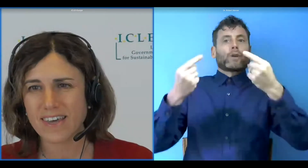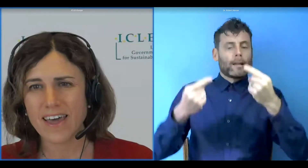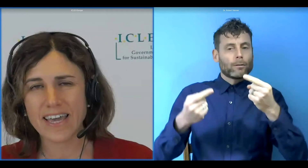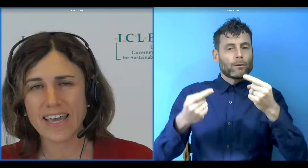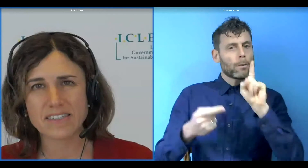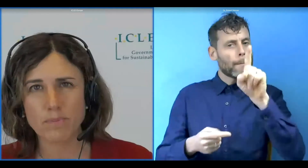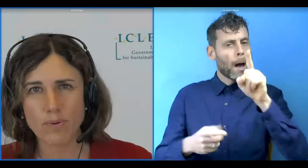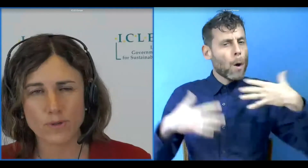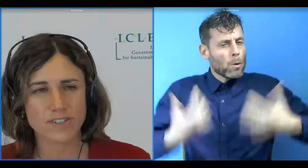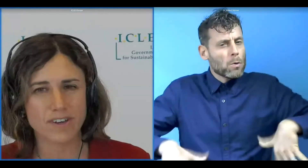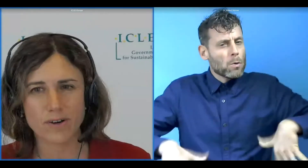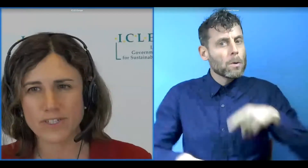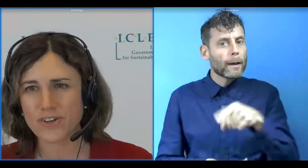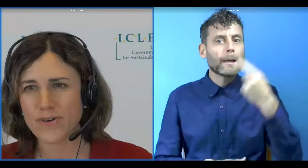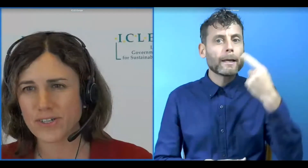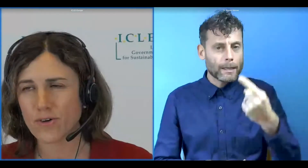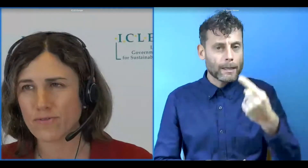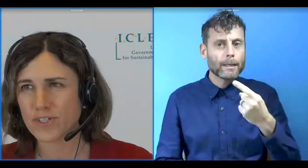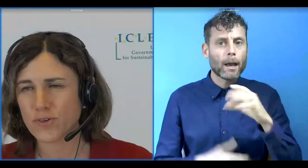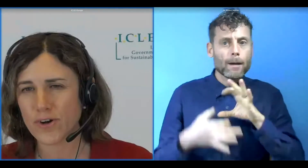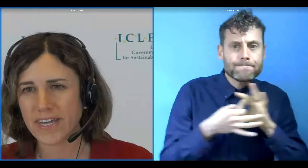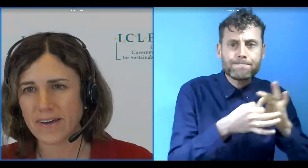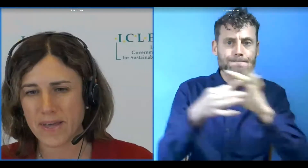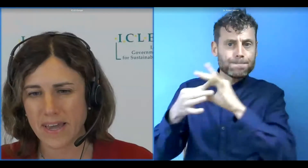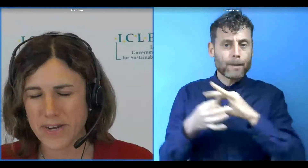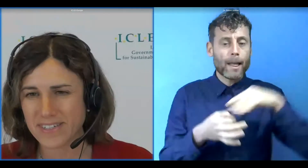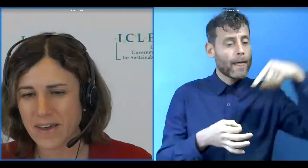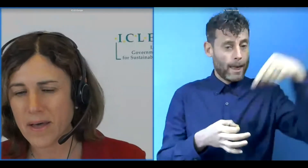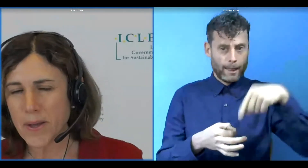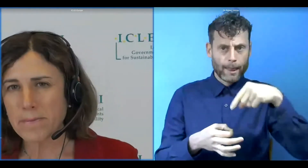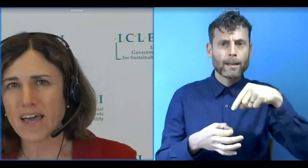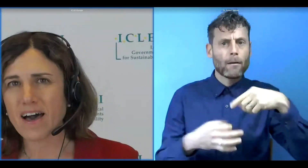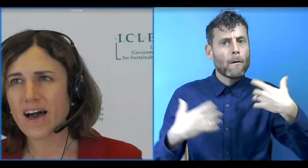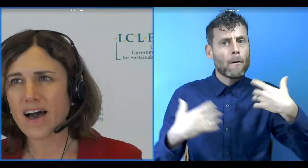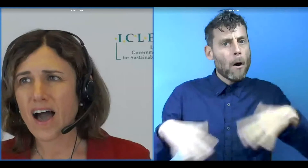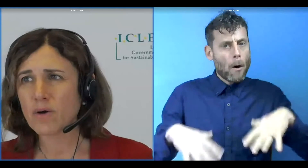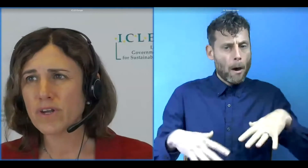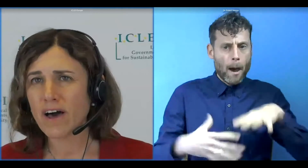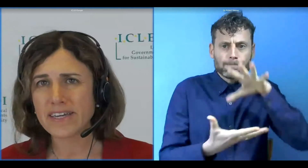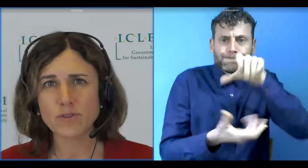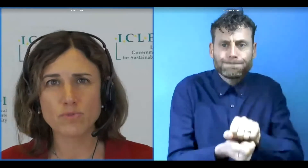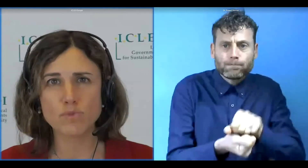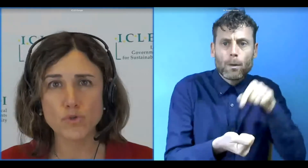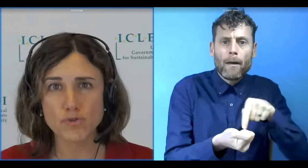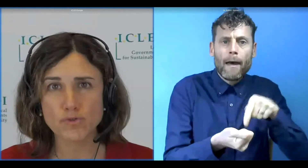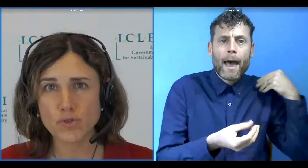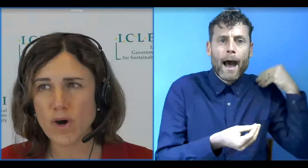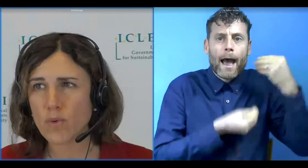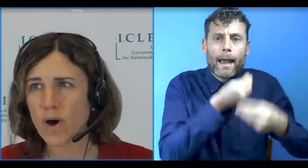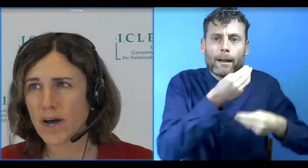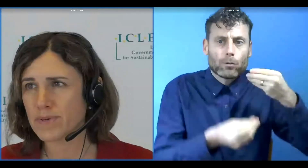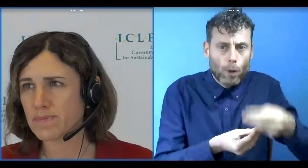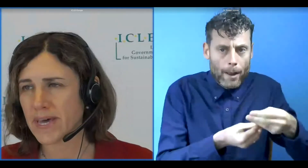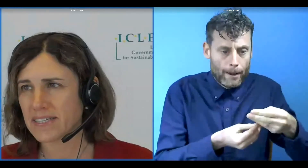processes can support the regeneration of historic areas. I would like now to move to